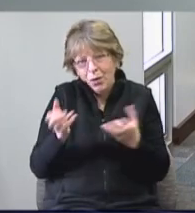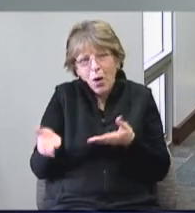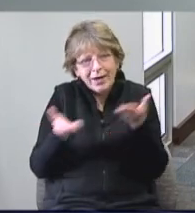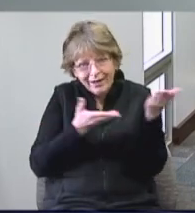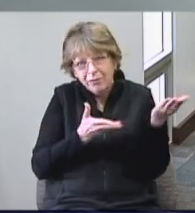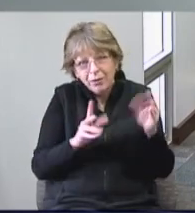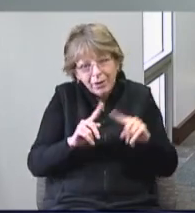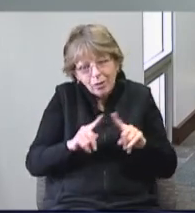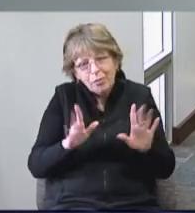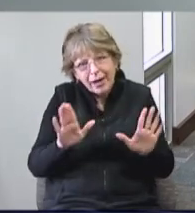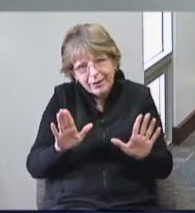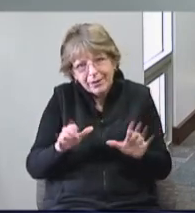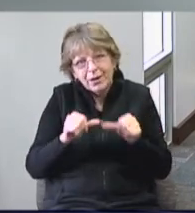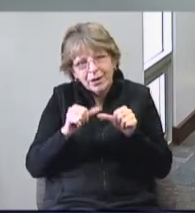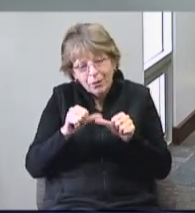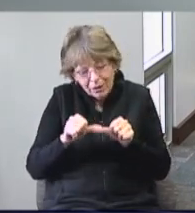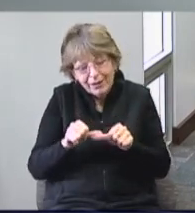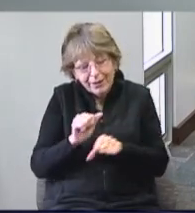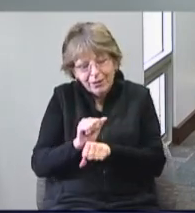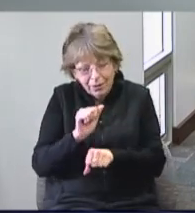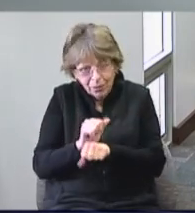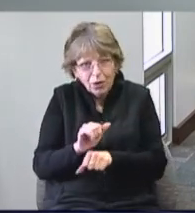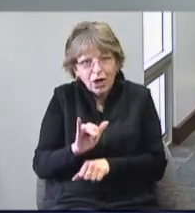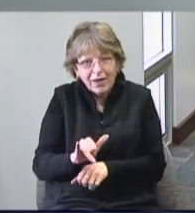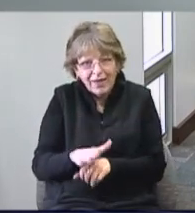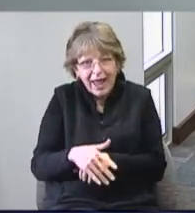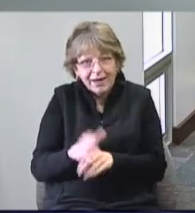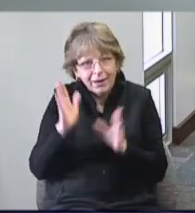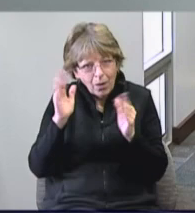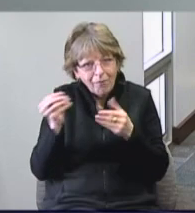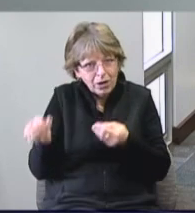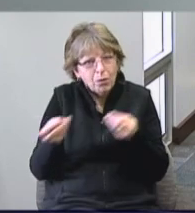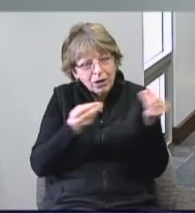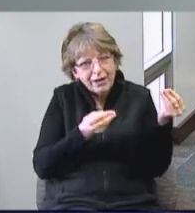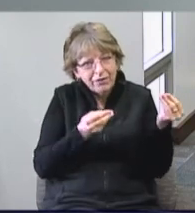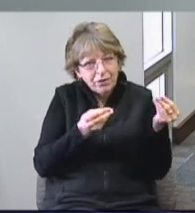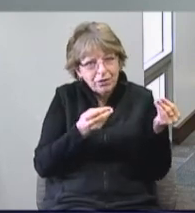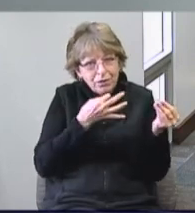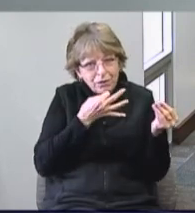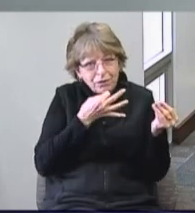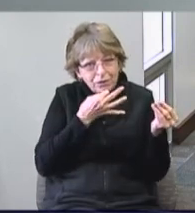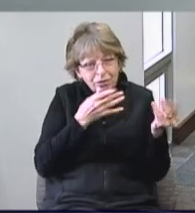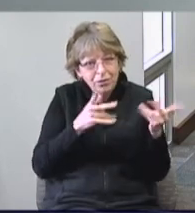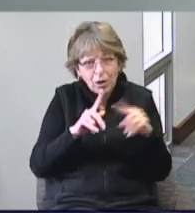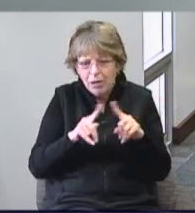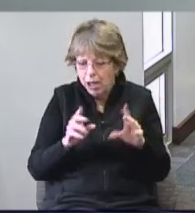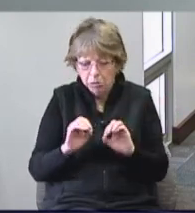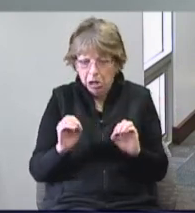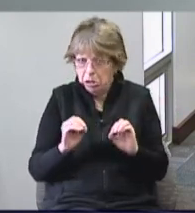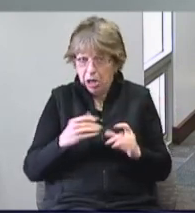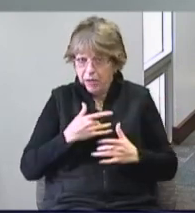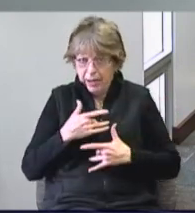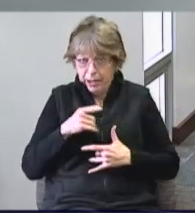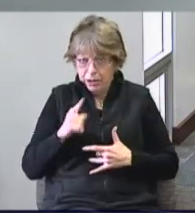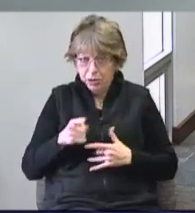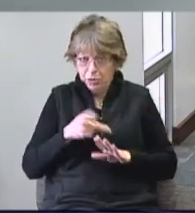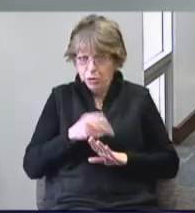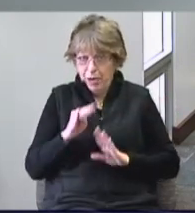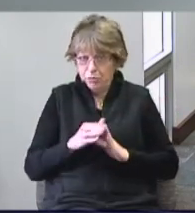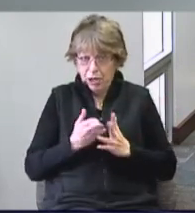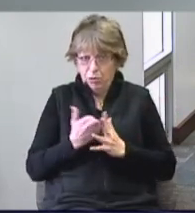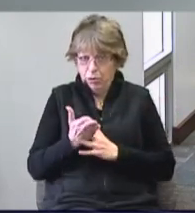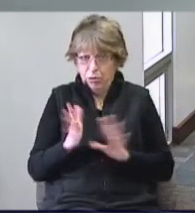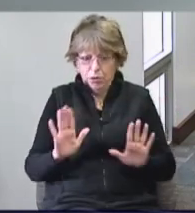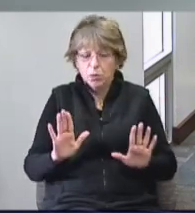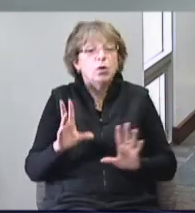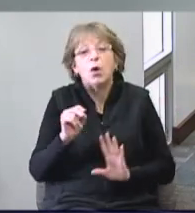But we continue to work on that and hopefully get that to you very soon. But there's nothing that makes you concerned about the No. project going through at this It's point in just-